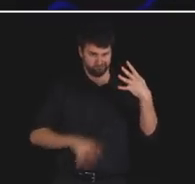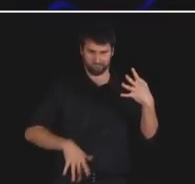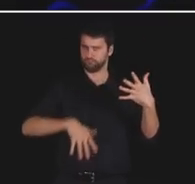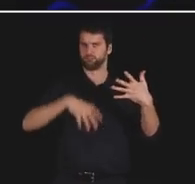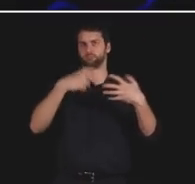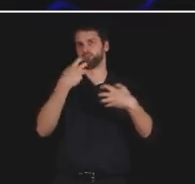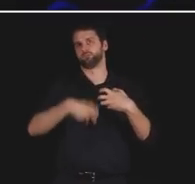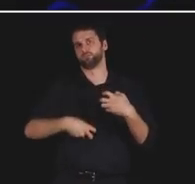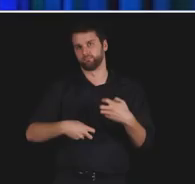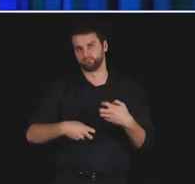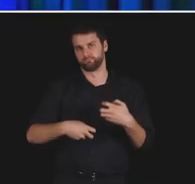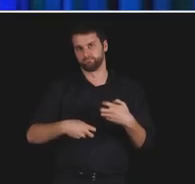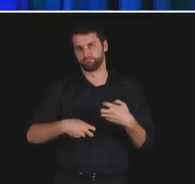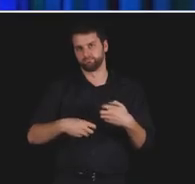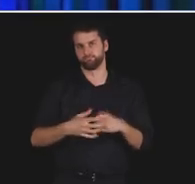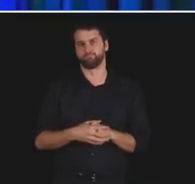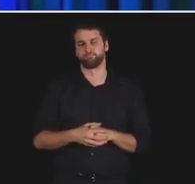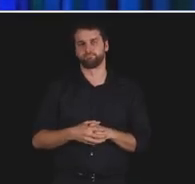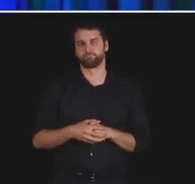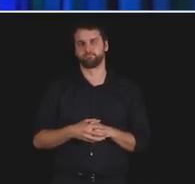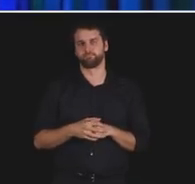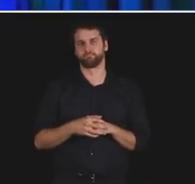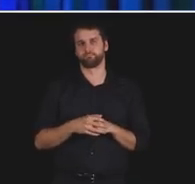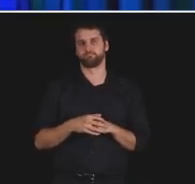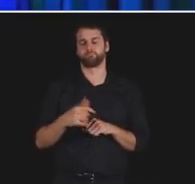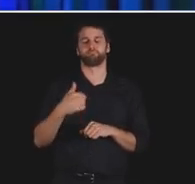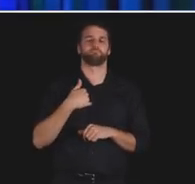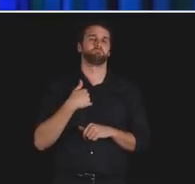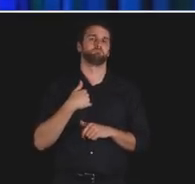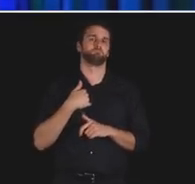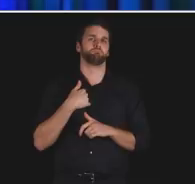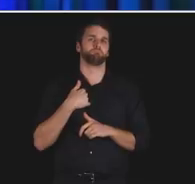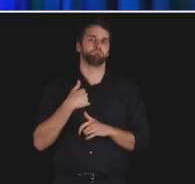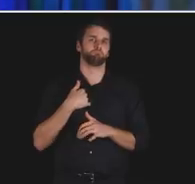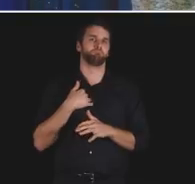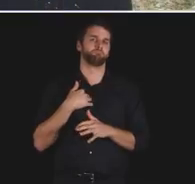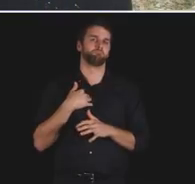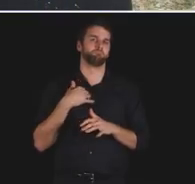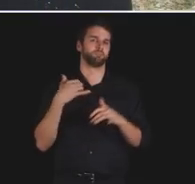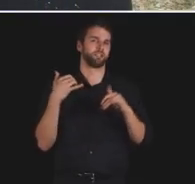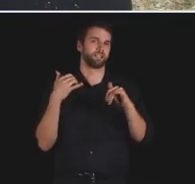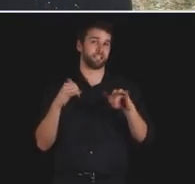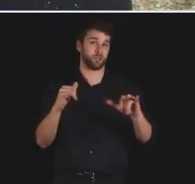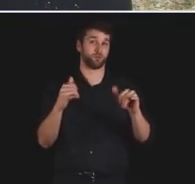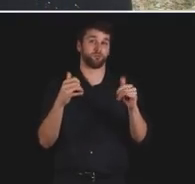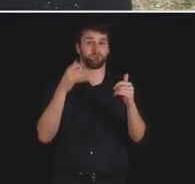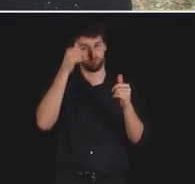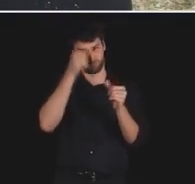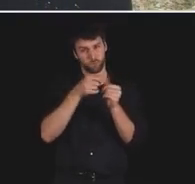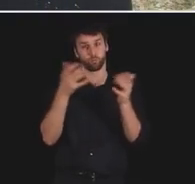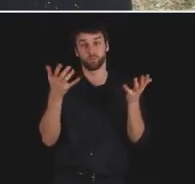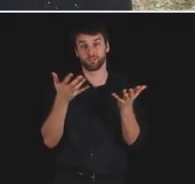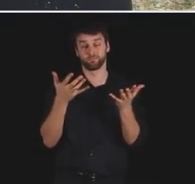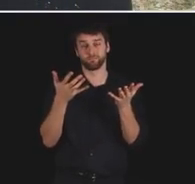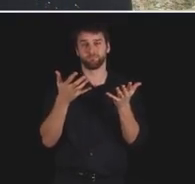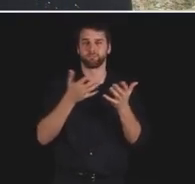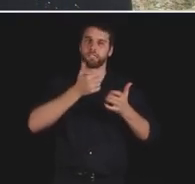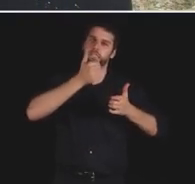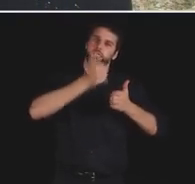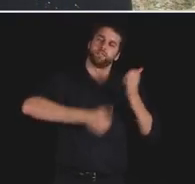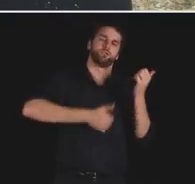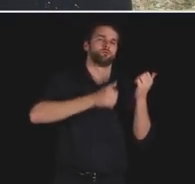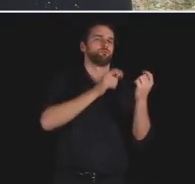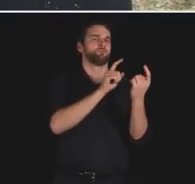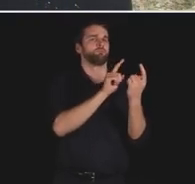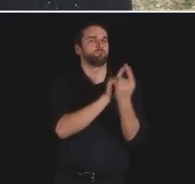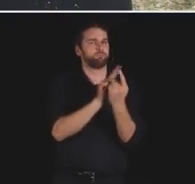But I still remember every single one of the people that I met during my travels that